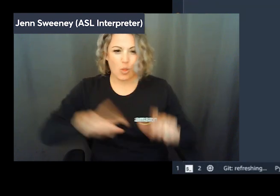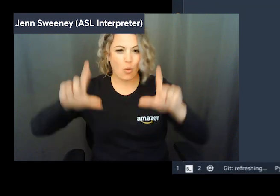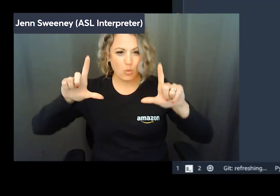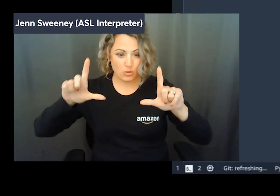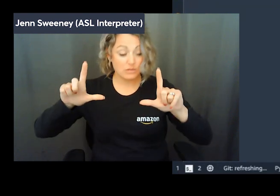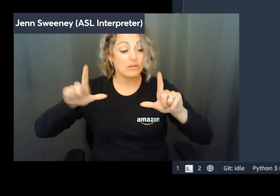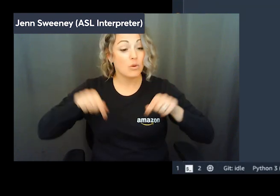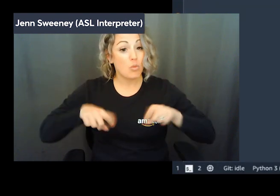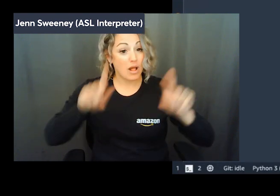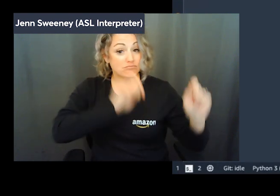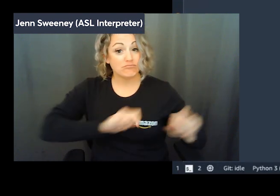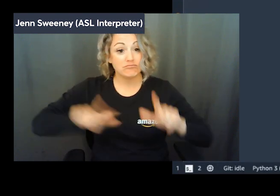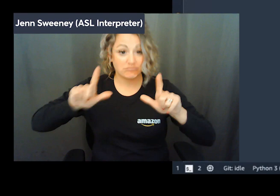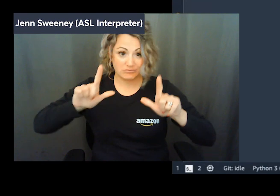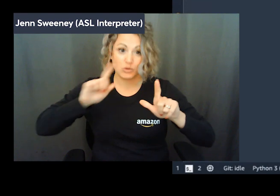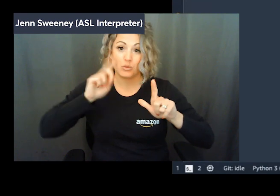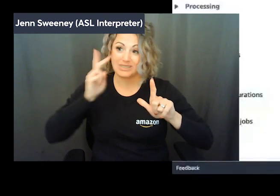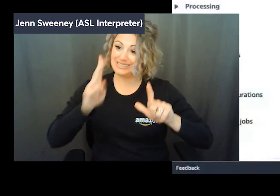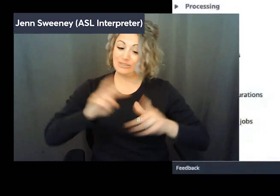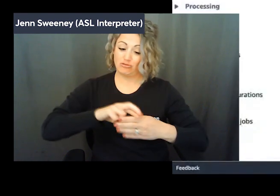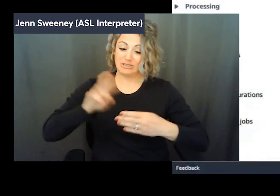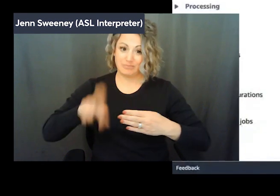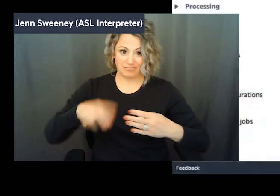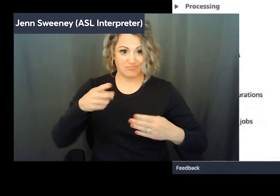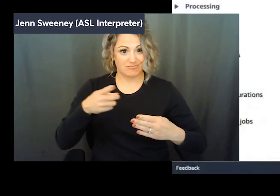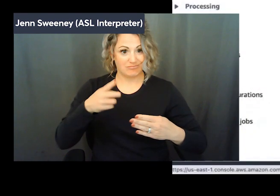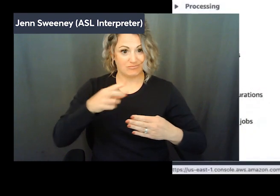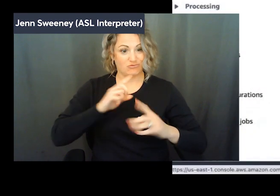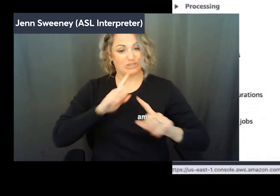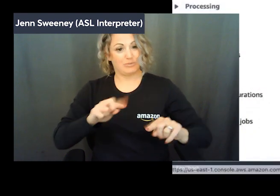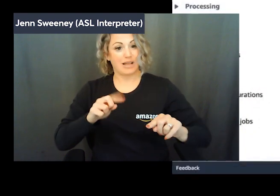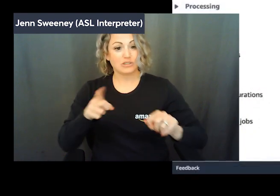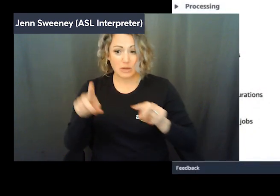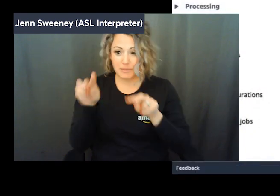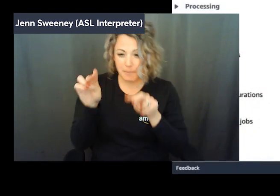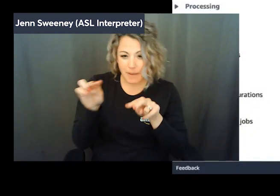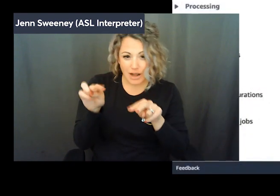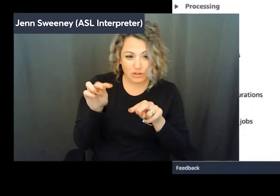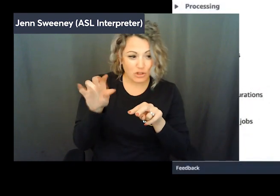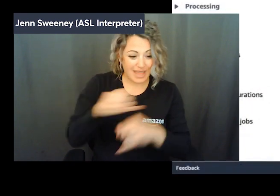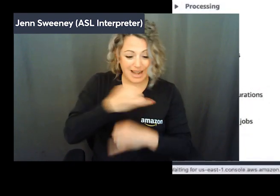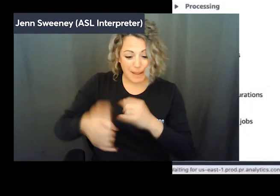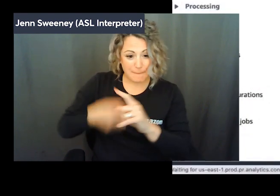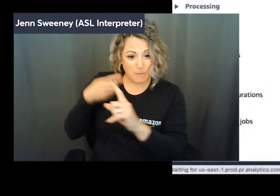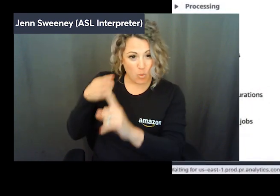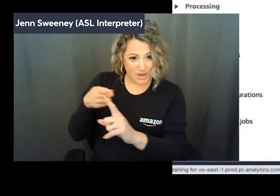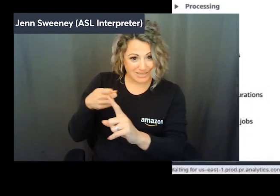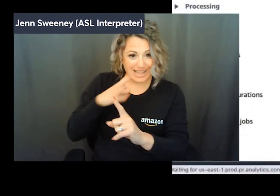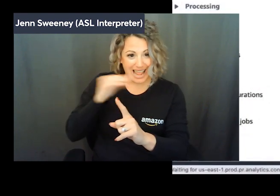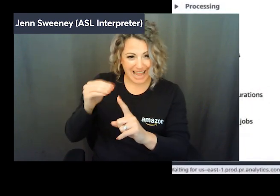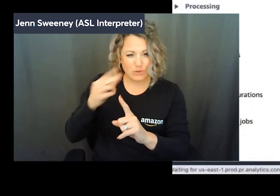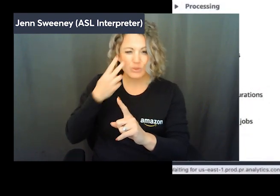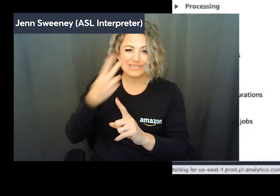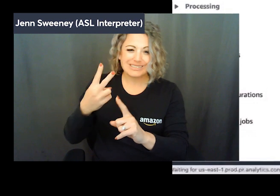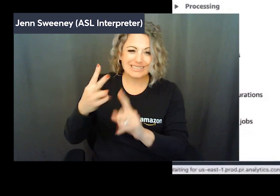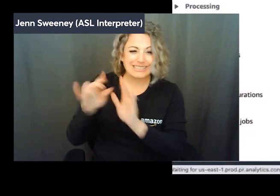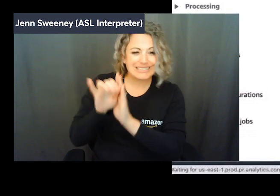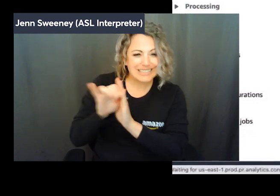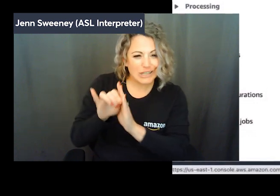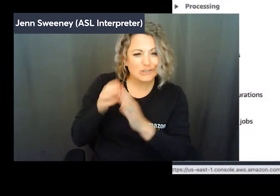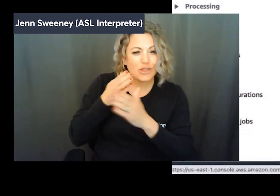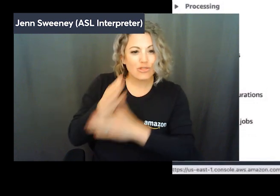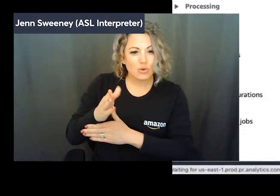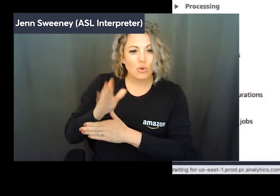that loads, you'll get a response from that. And we should be able to see, you can monitor this endpoint right here and its invocations through